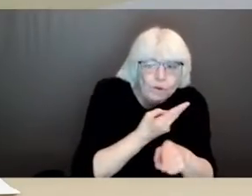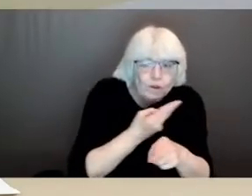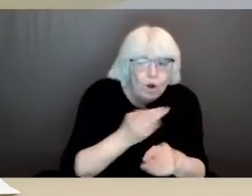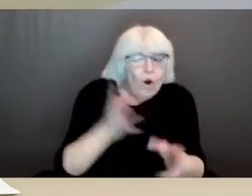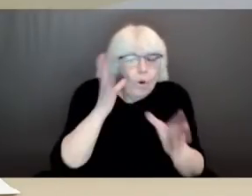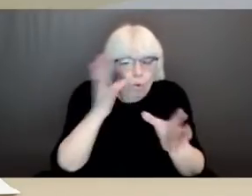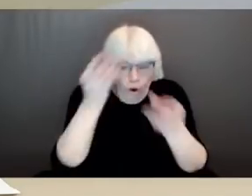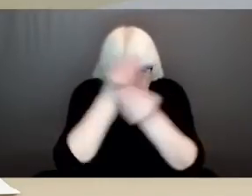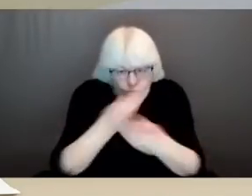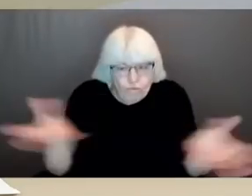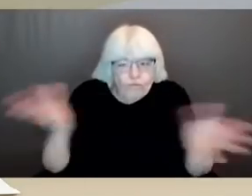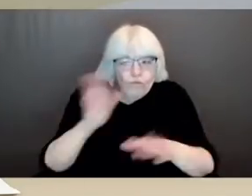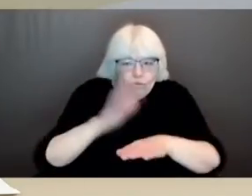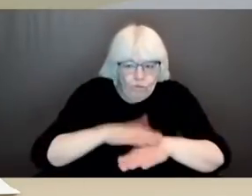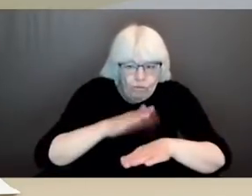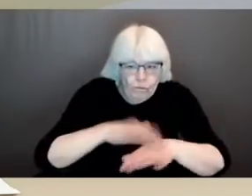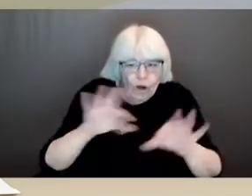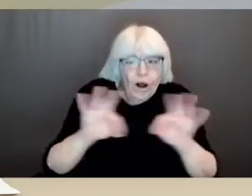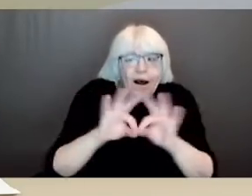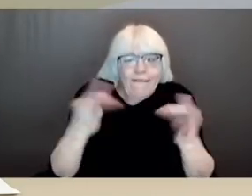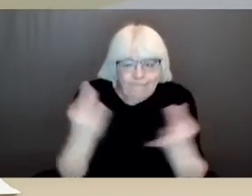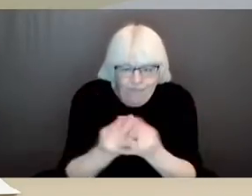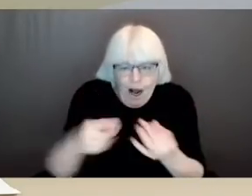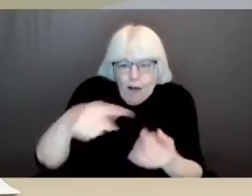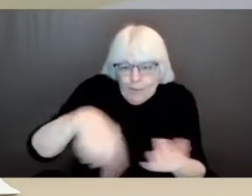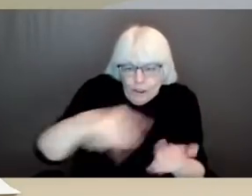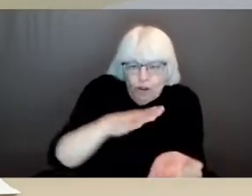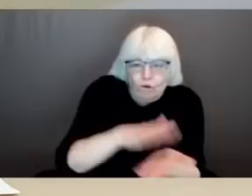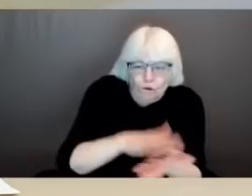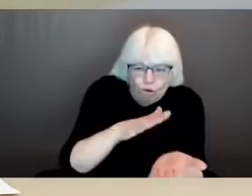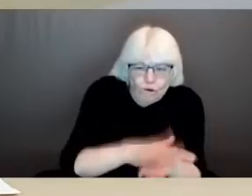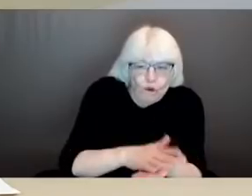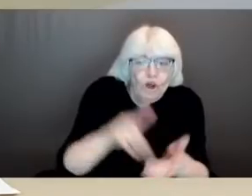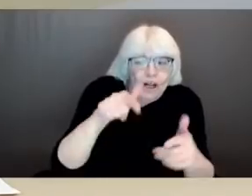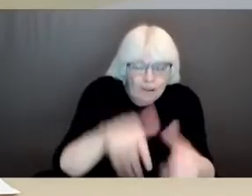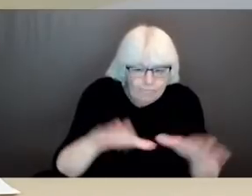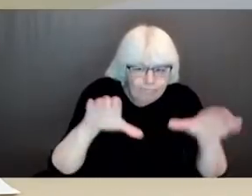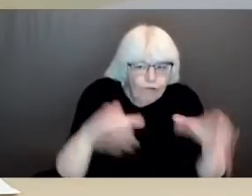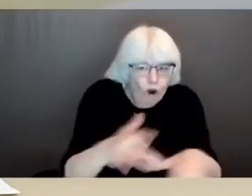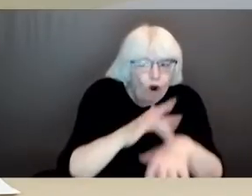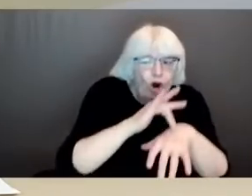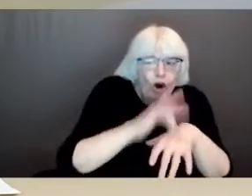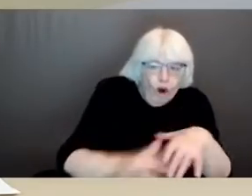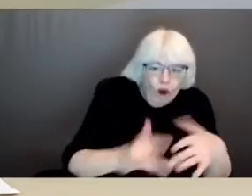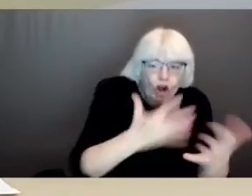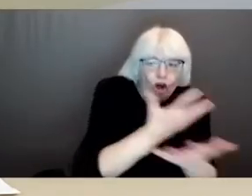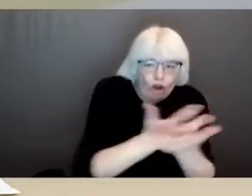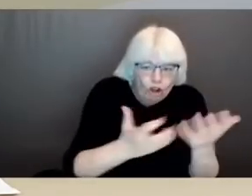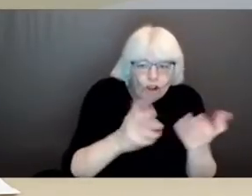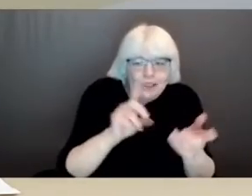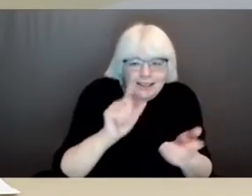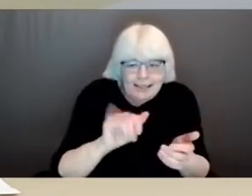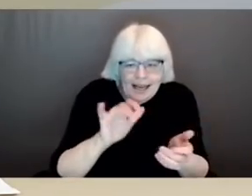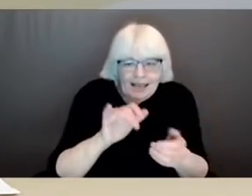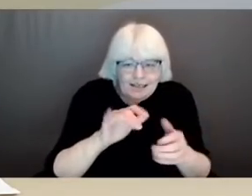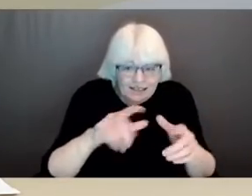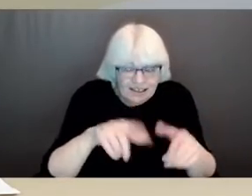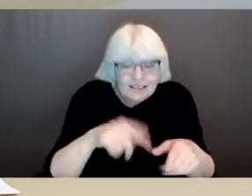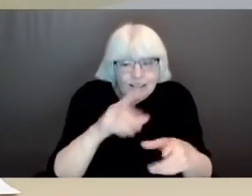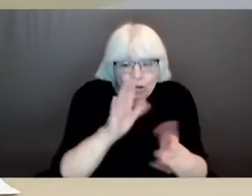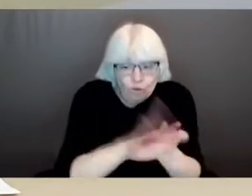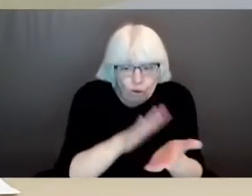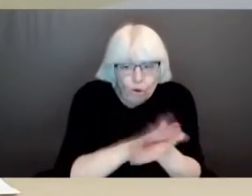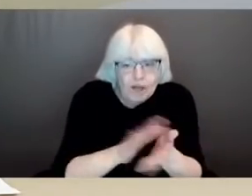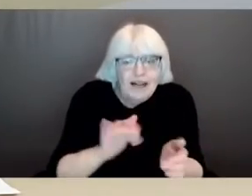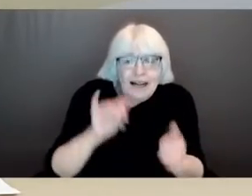the schools and early learning sector within the next week. These tests can also be used to test school-aged children younger than